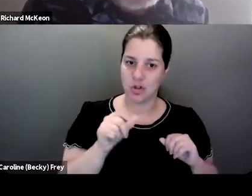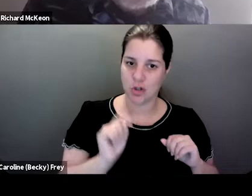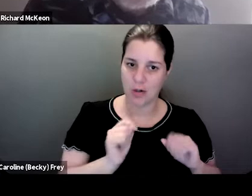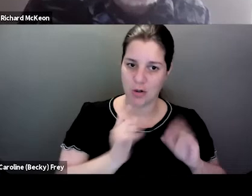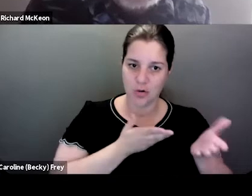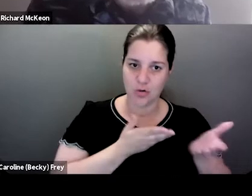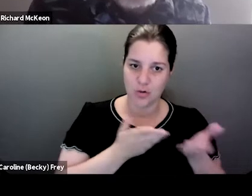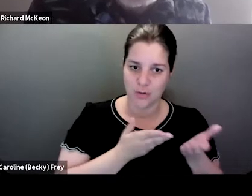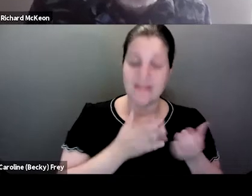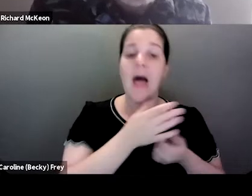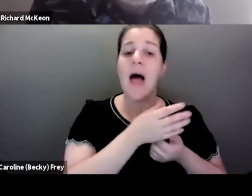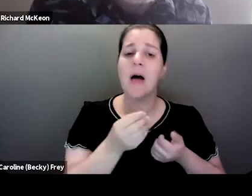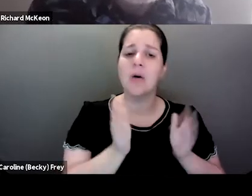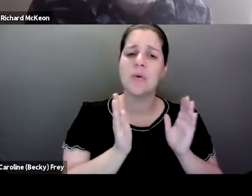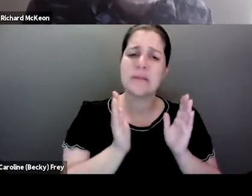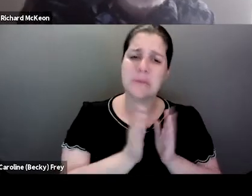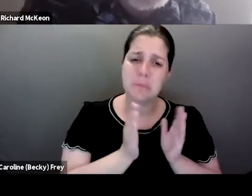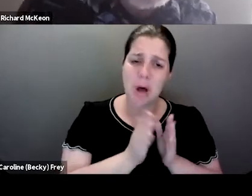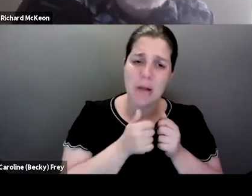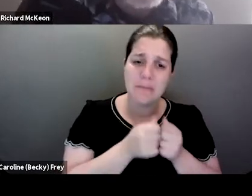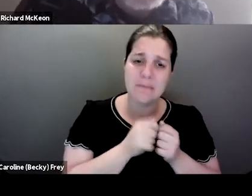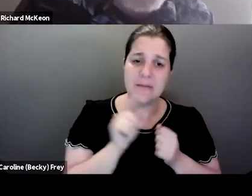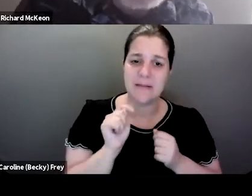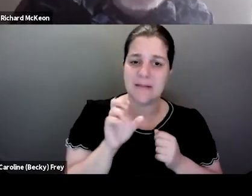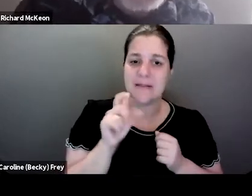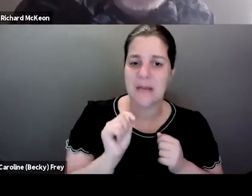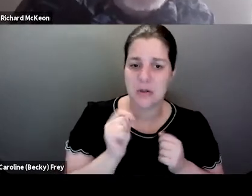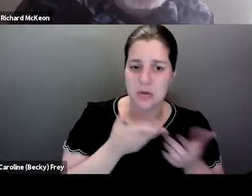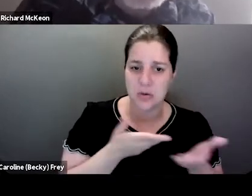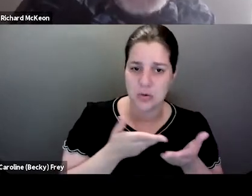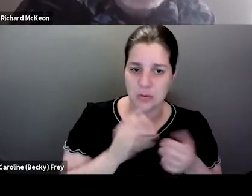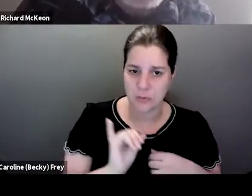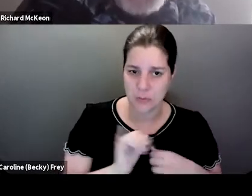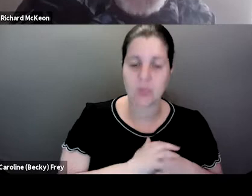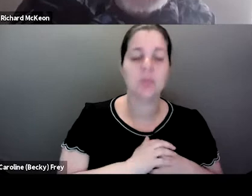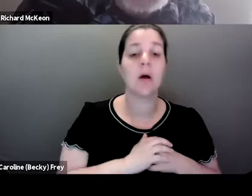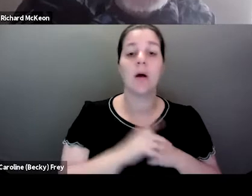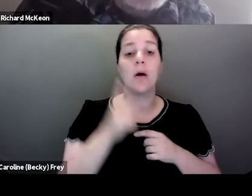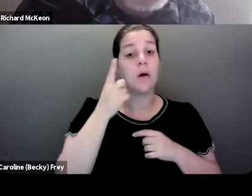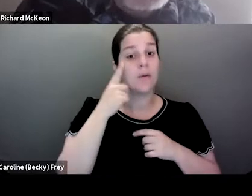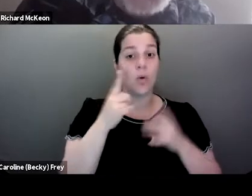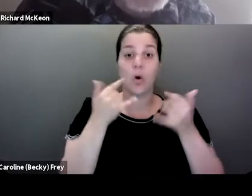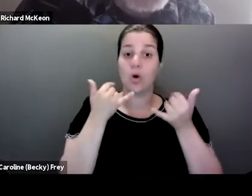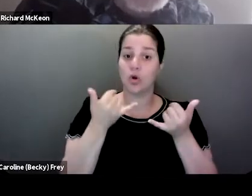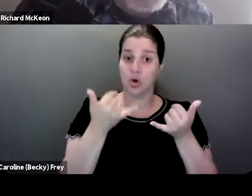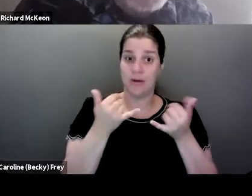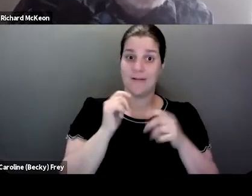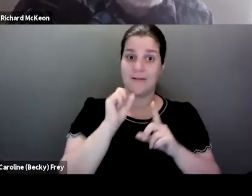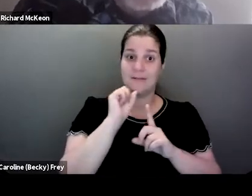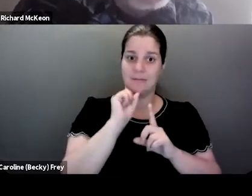small text service. Now, regarding the current status of 988